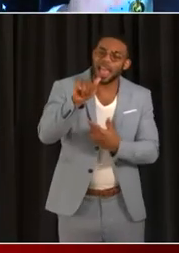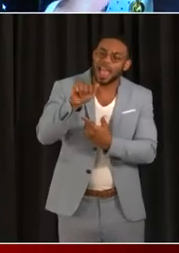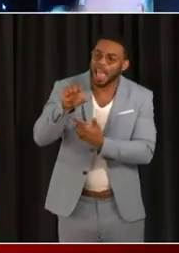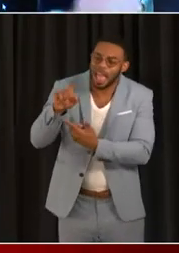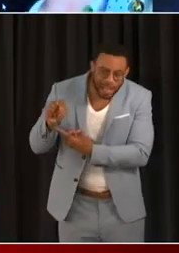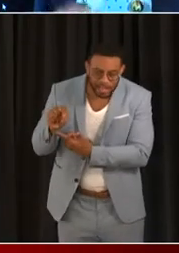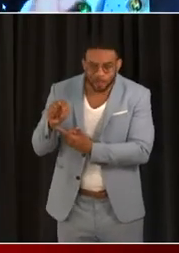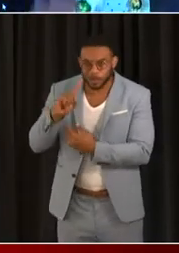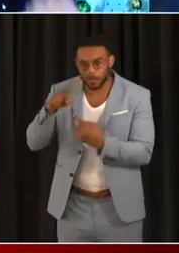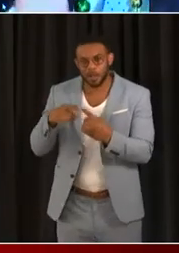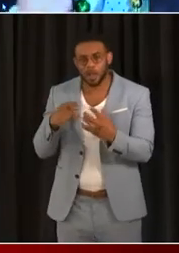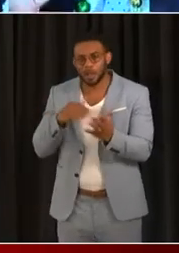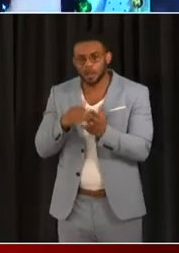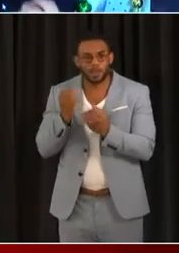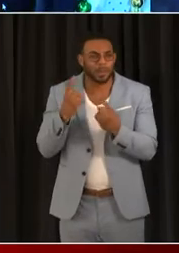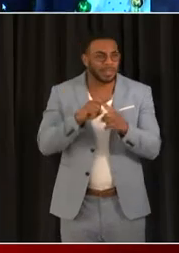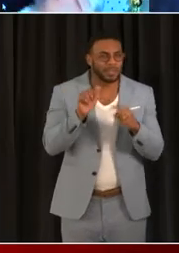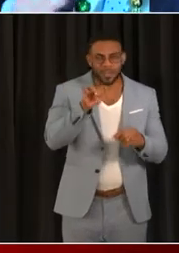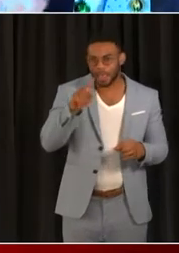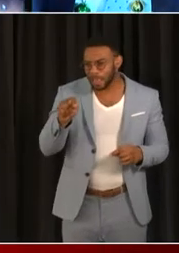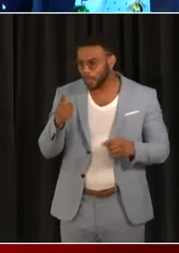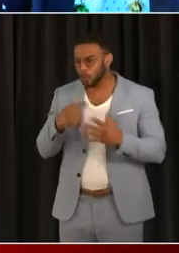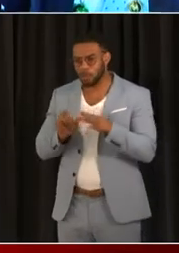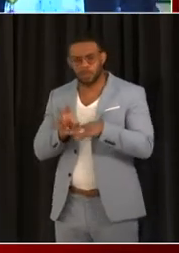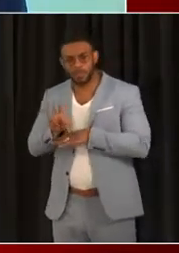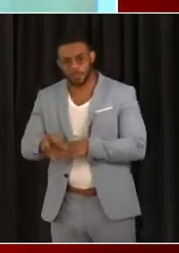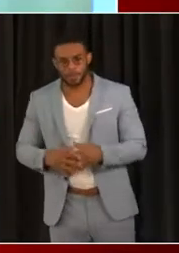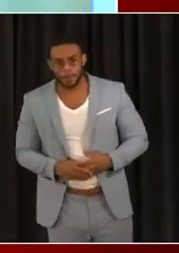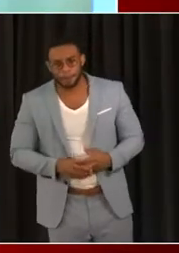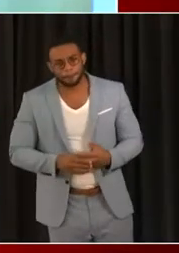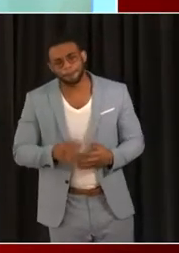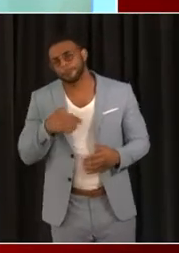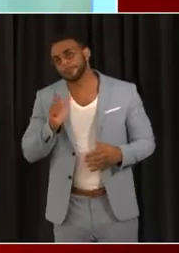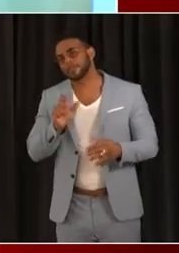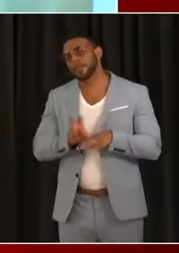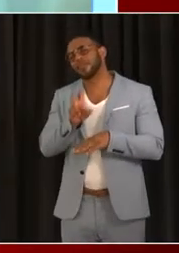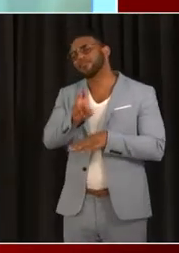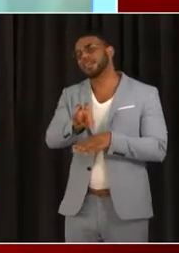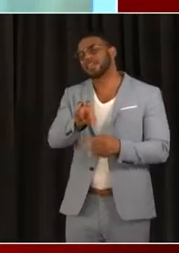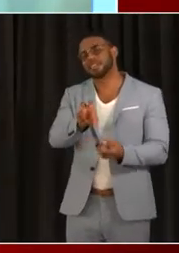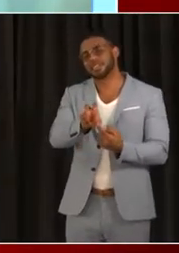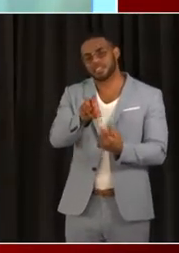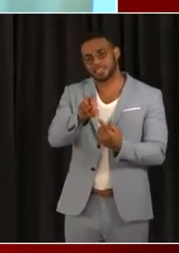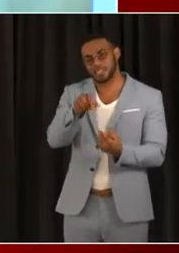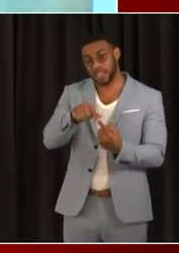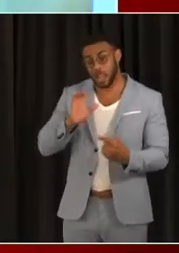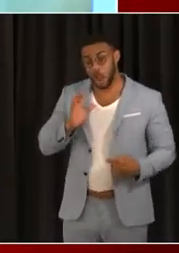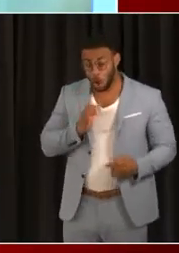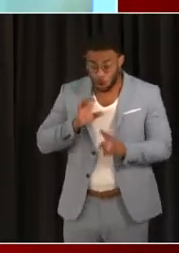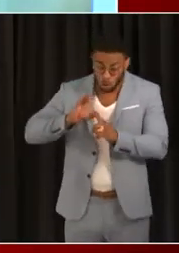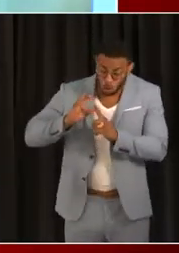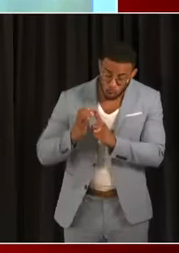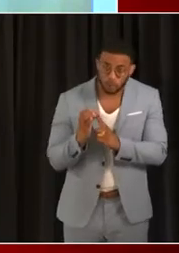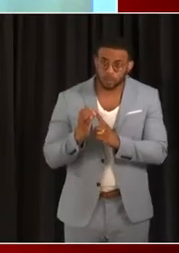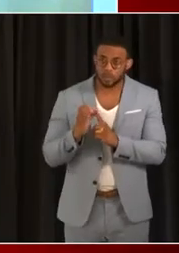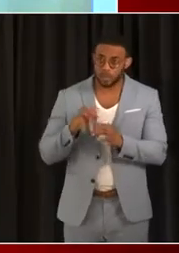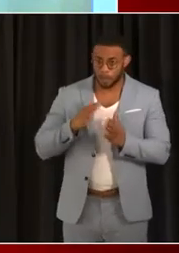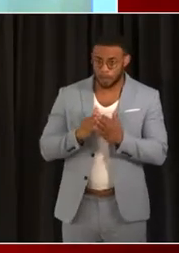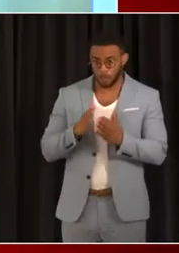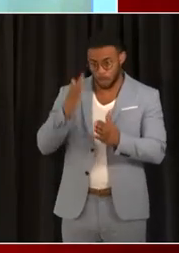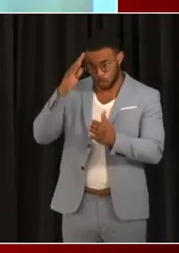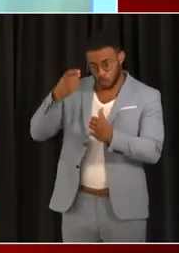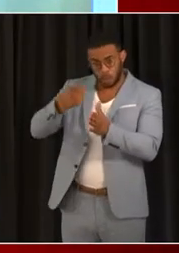We talk about so many different assets and what to invest in, but we need to invest in our culture. In my